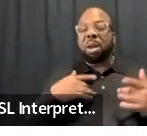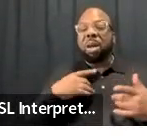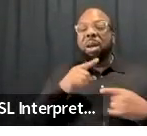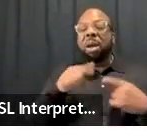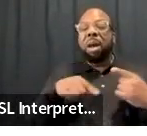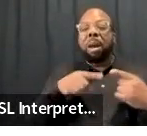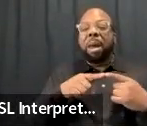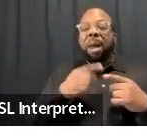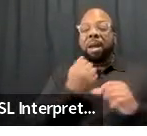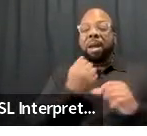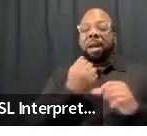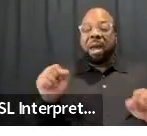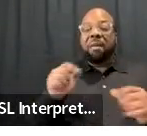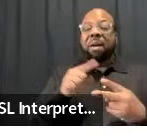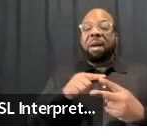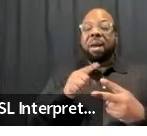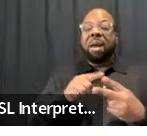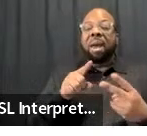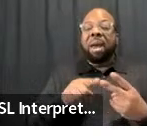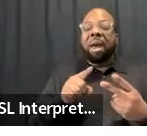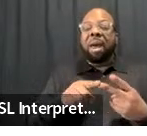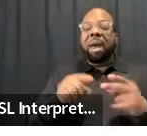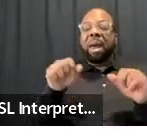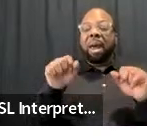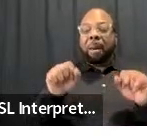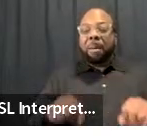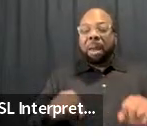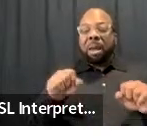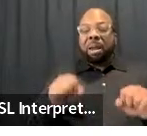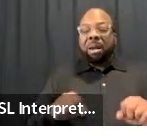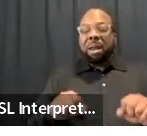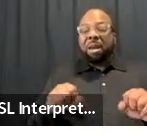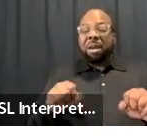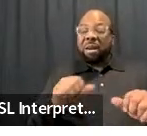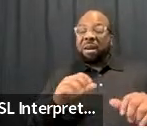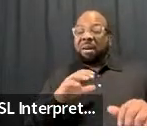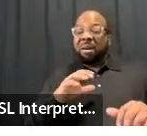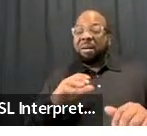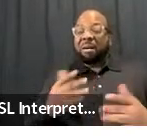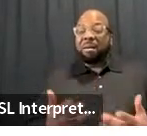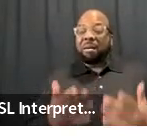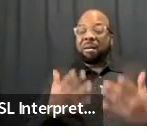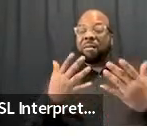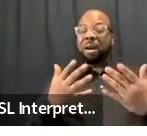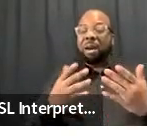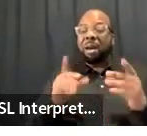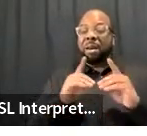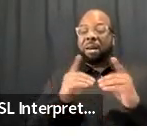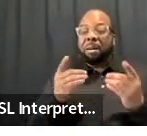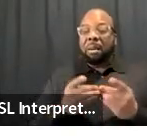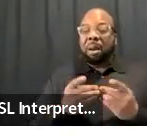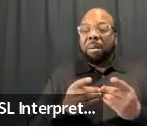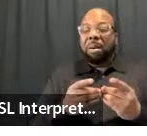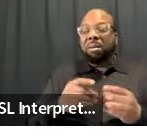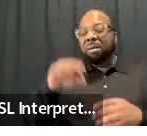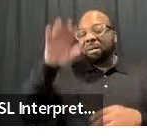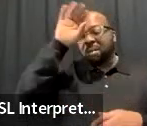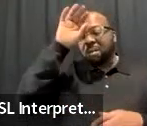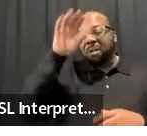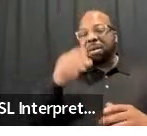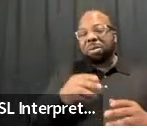safety and ability of the fire department to extinguish a fire from this type of system, because I